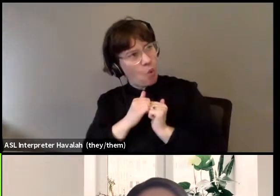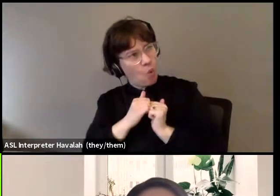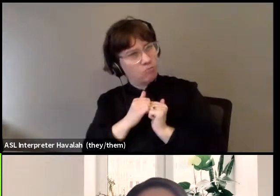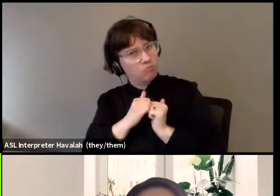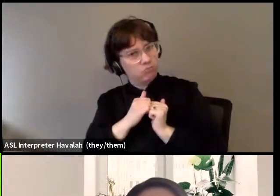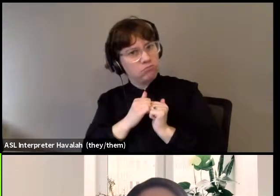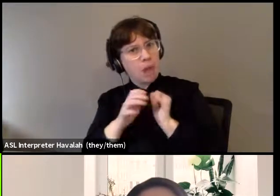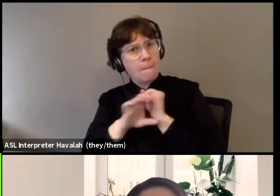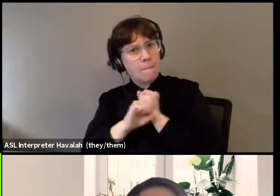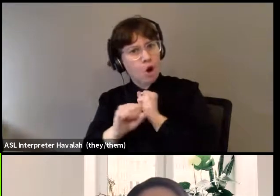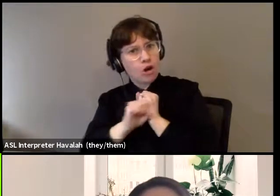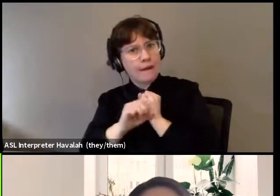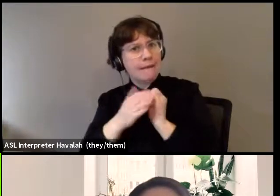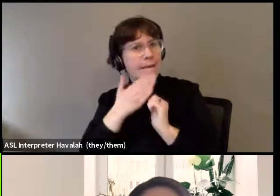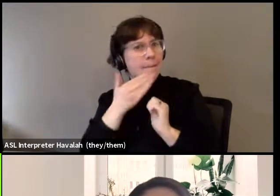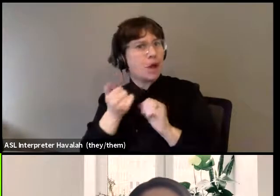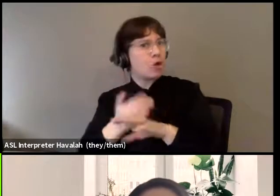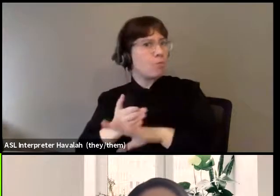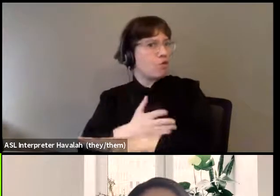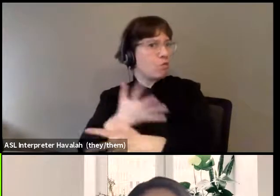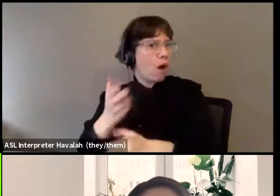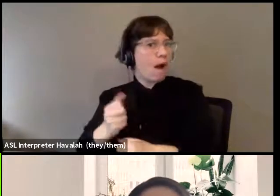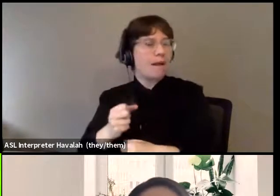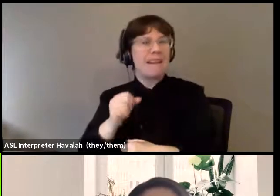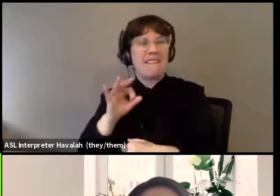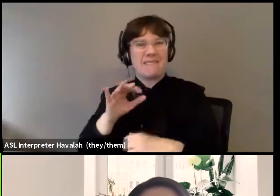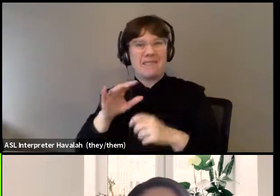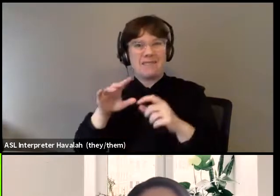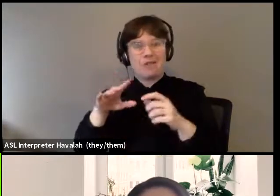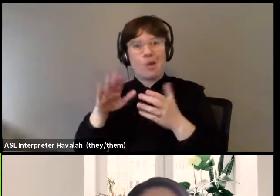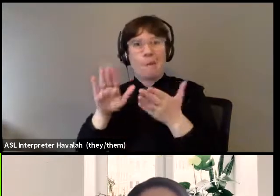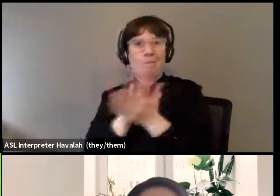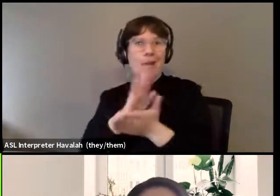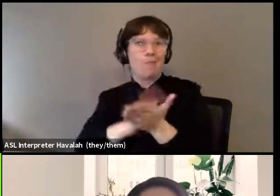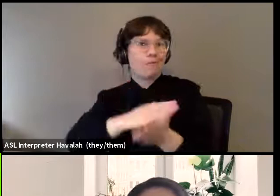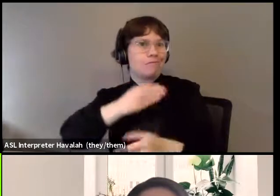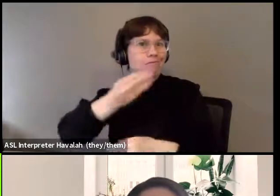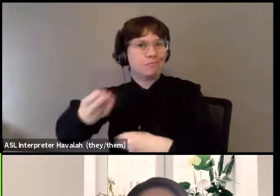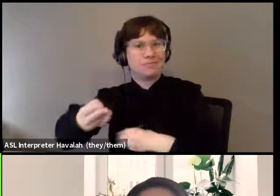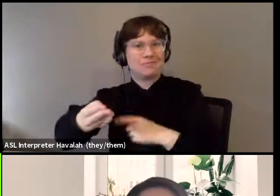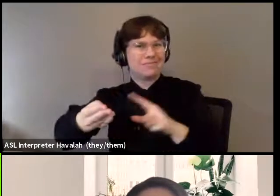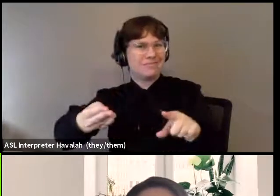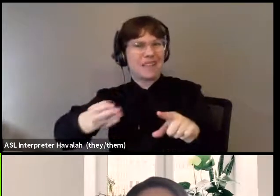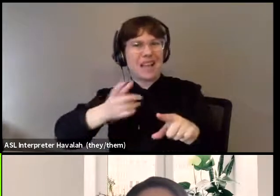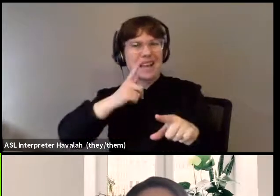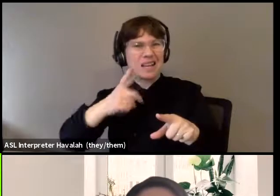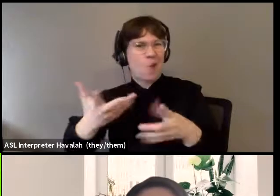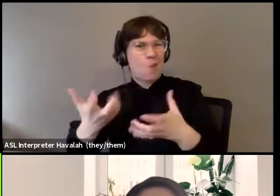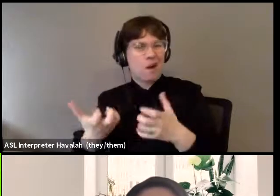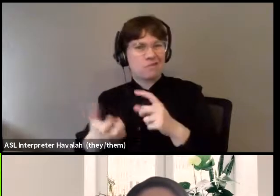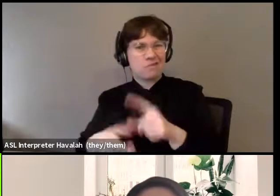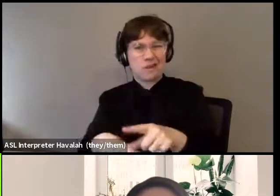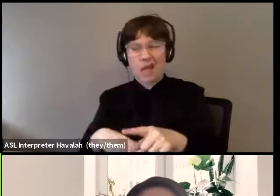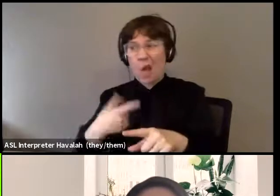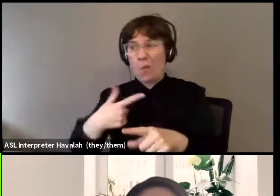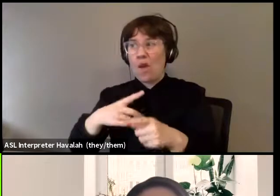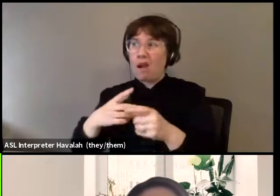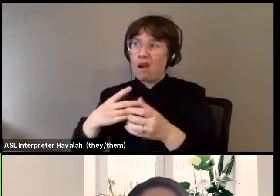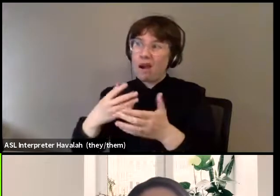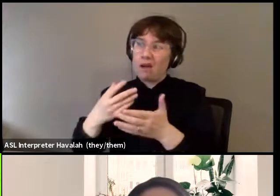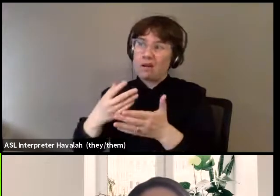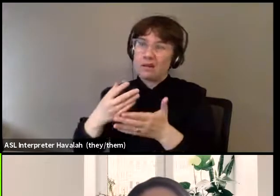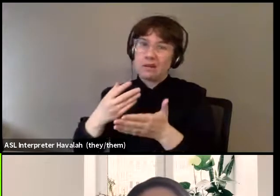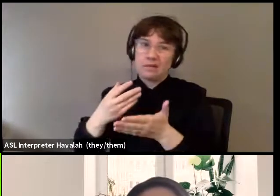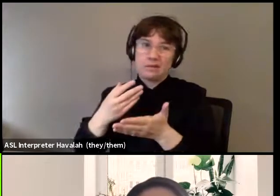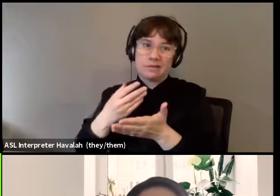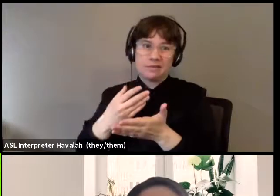better. If people aren't responding to flyers and we're spending hundreds of dollars to put flyers out there, that may not